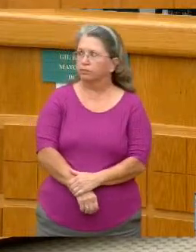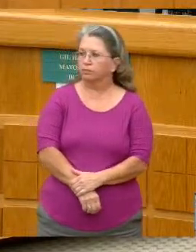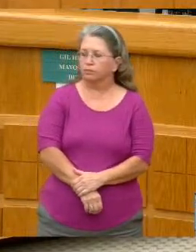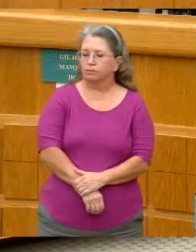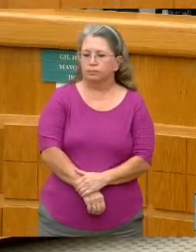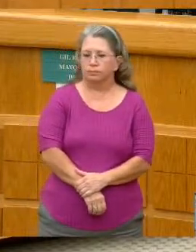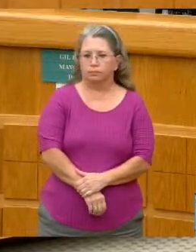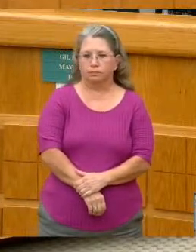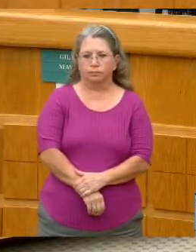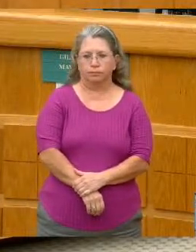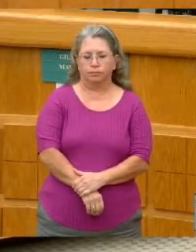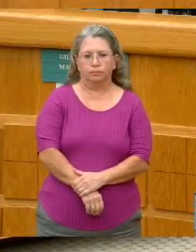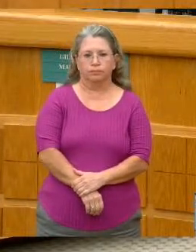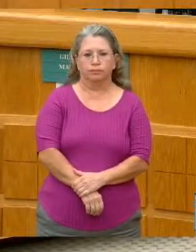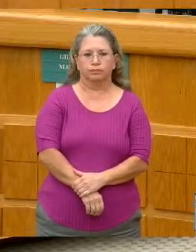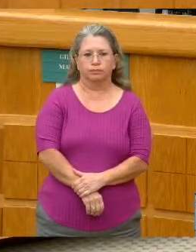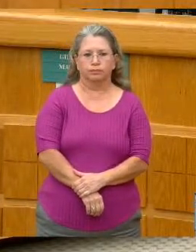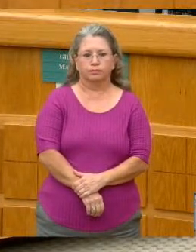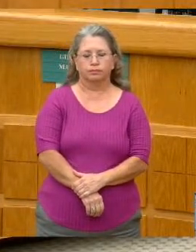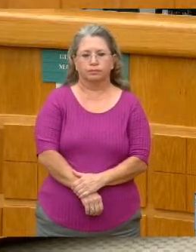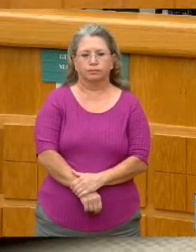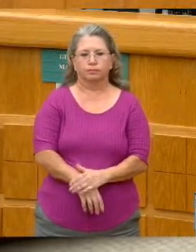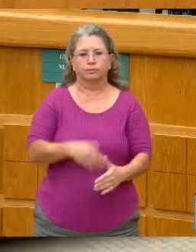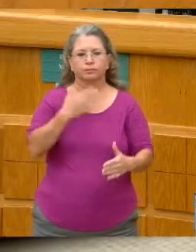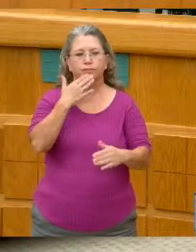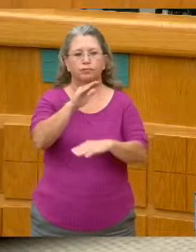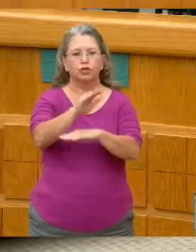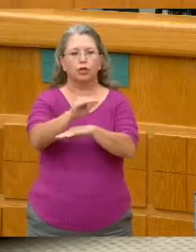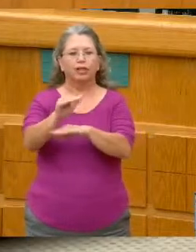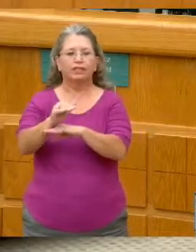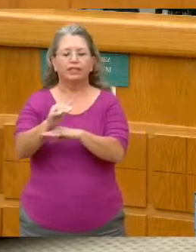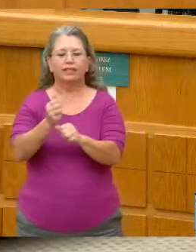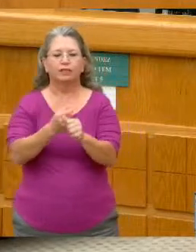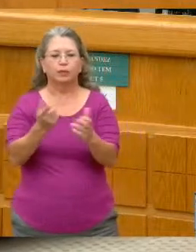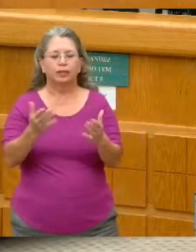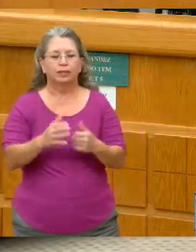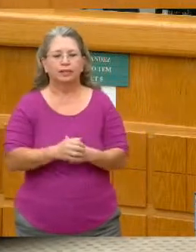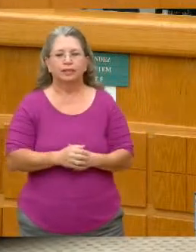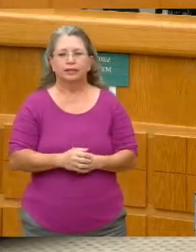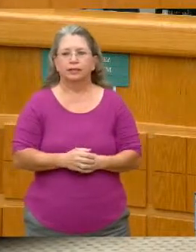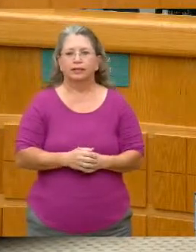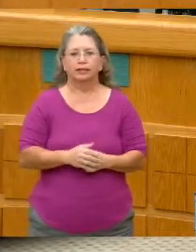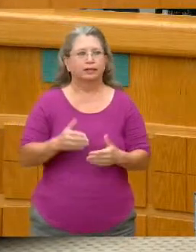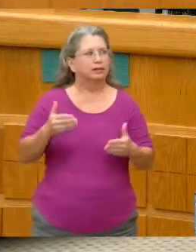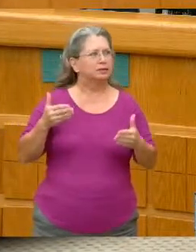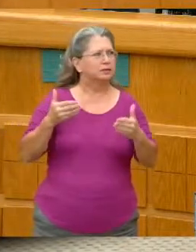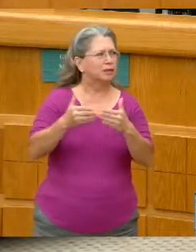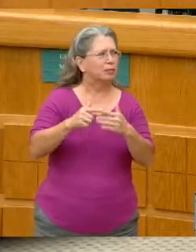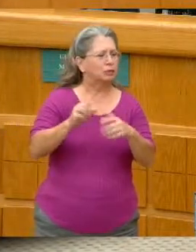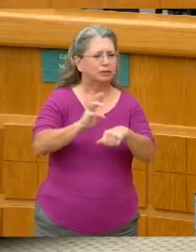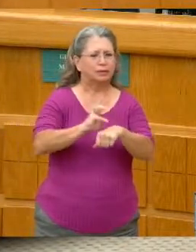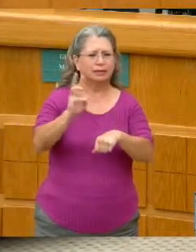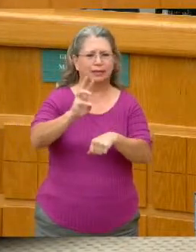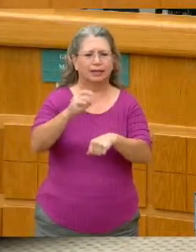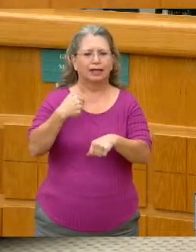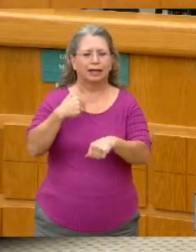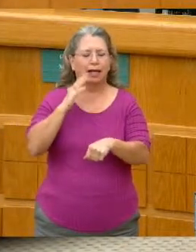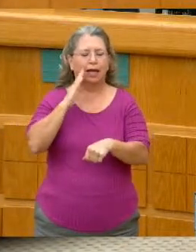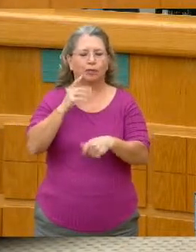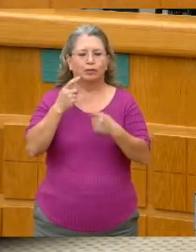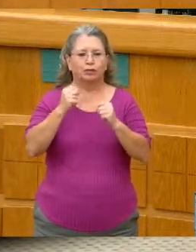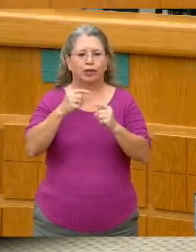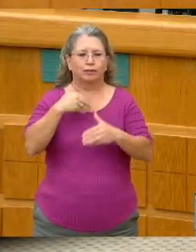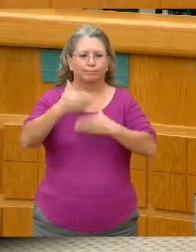All right, good evening, everybody. It's almost 6 o'clock, so we'll do this as quickly